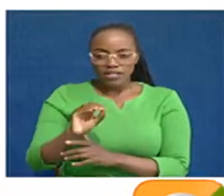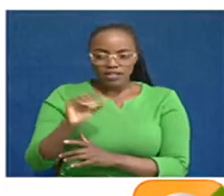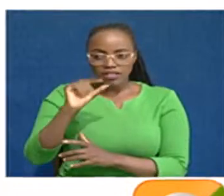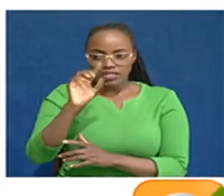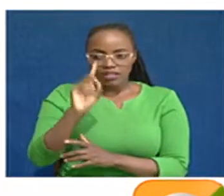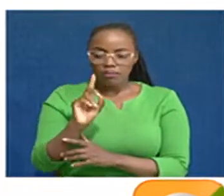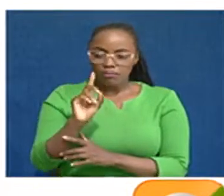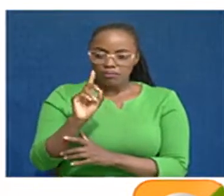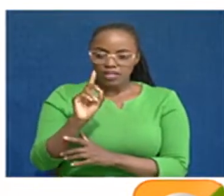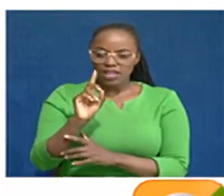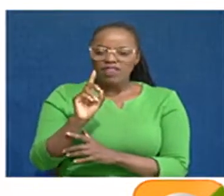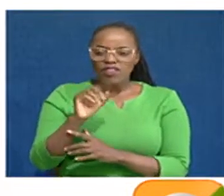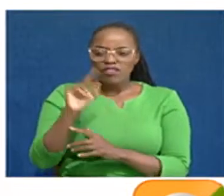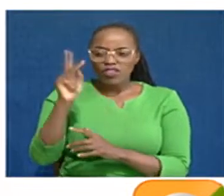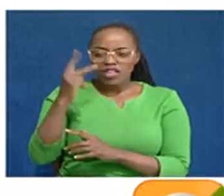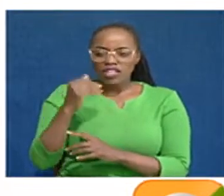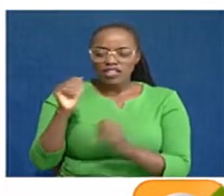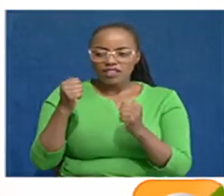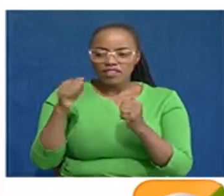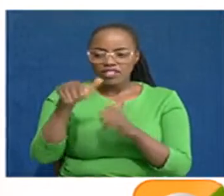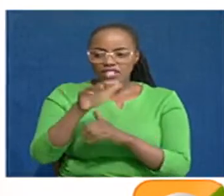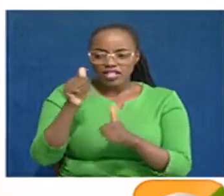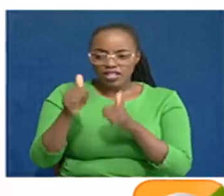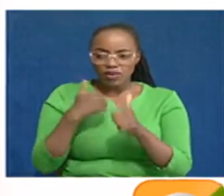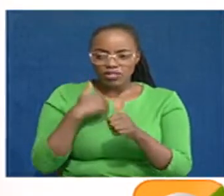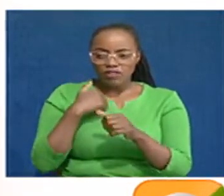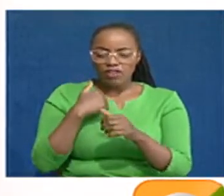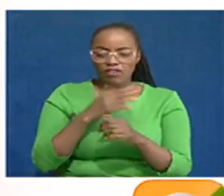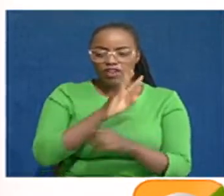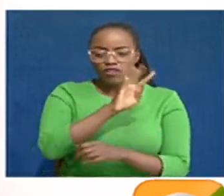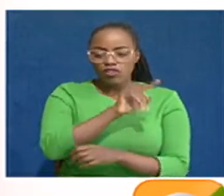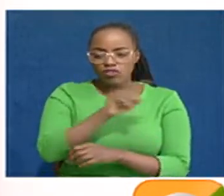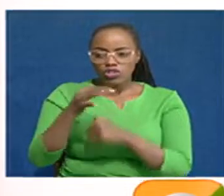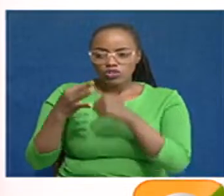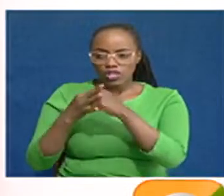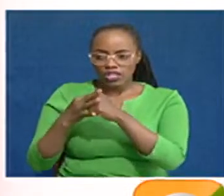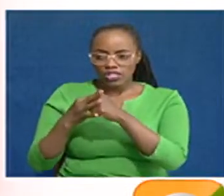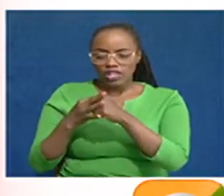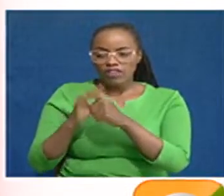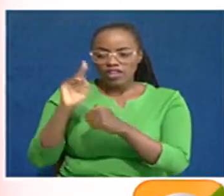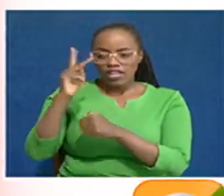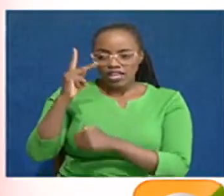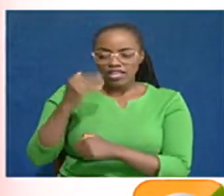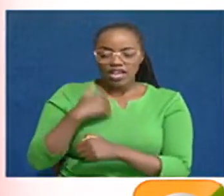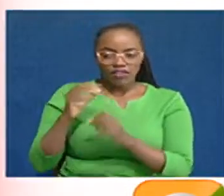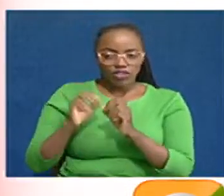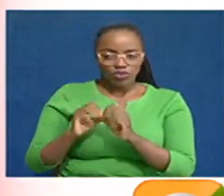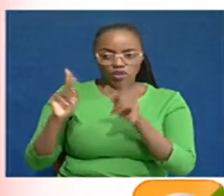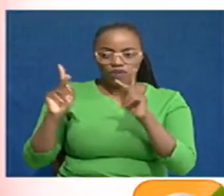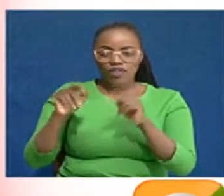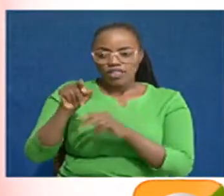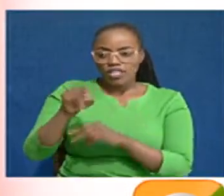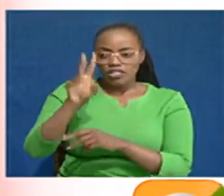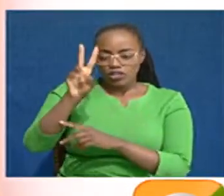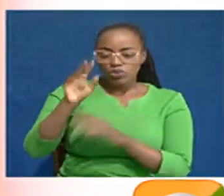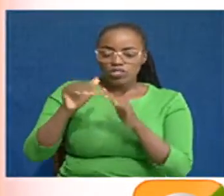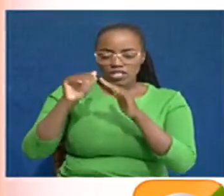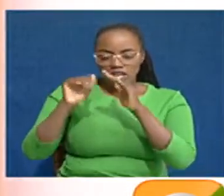Kenya, the safest area tends to be between 4 and 8. So Kenya's is already okay. In fact, too tight on the lower